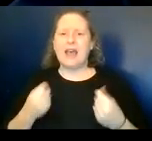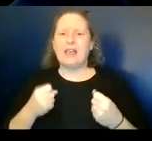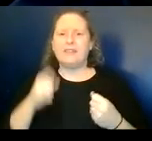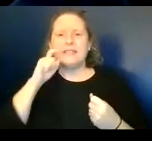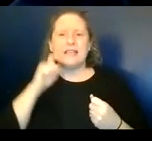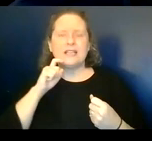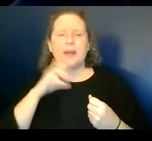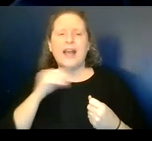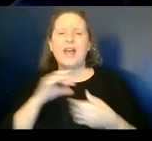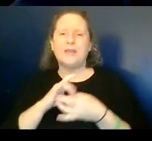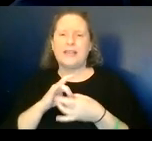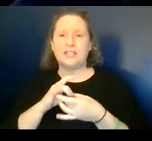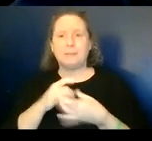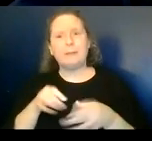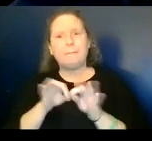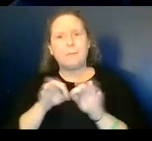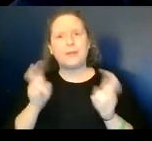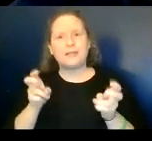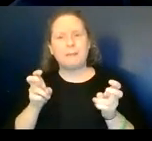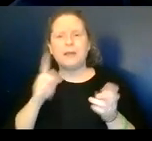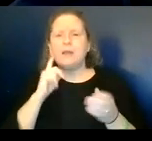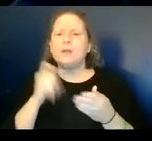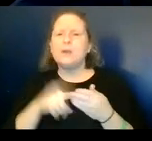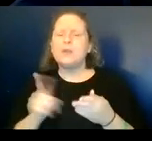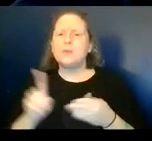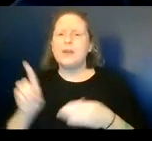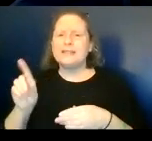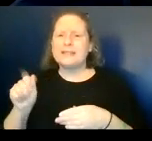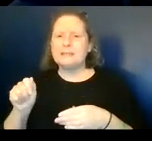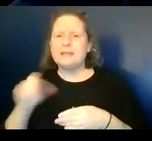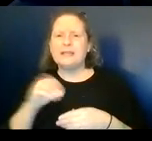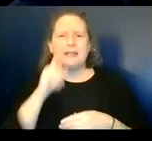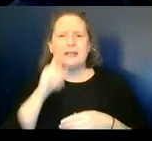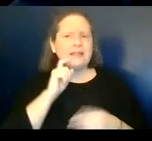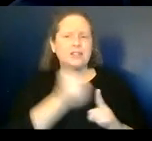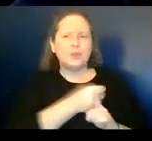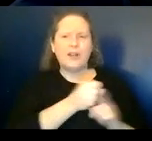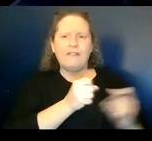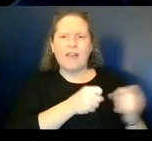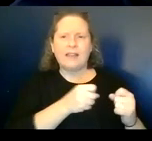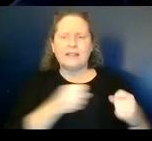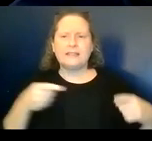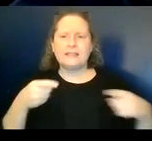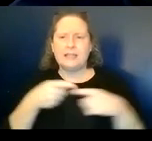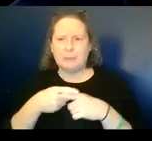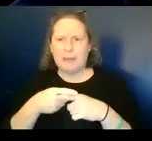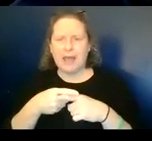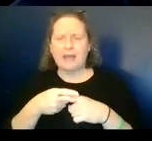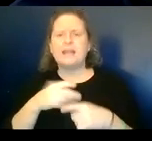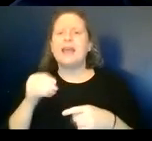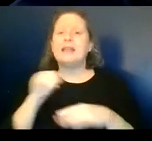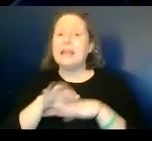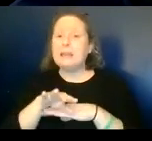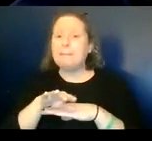topic. Recognize the intersection of disability and sexual violence and its impact on survivors. Next,